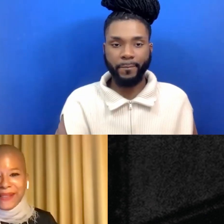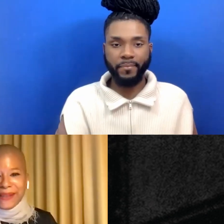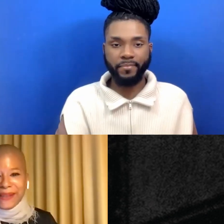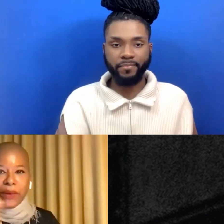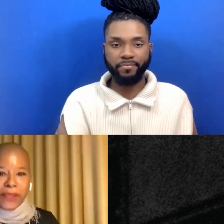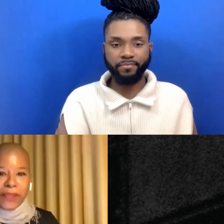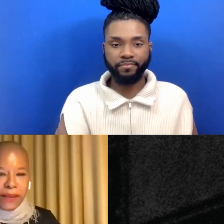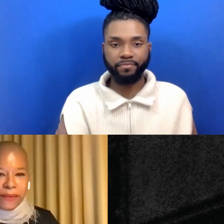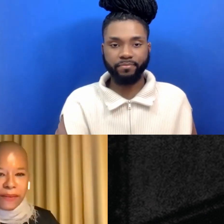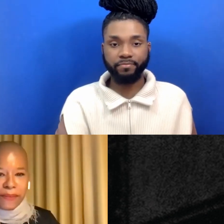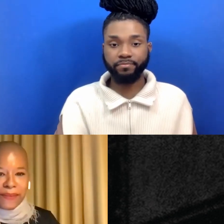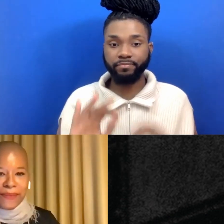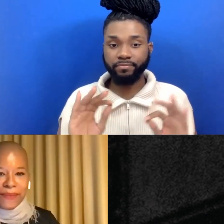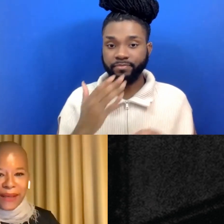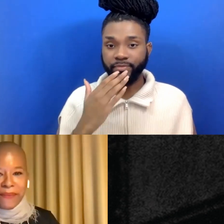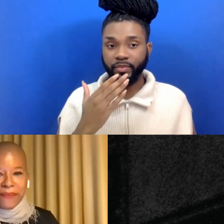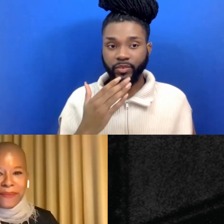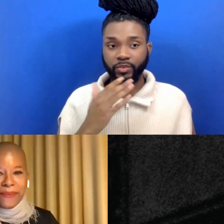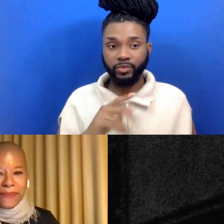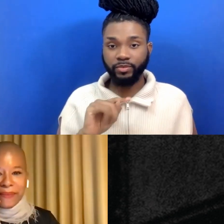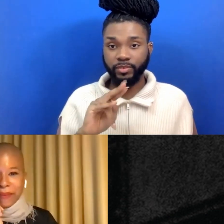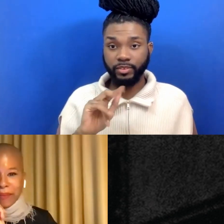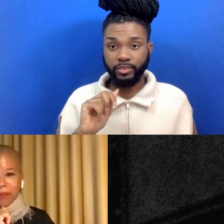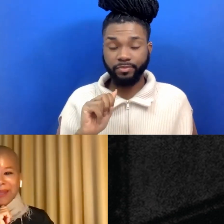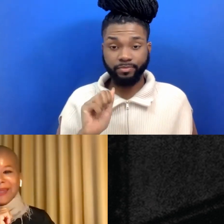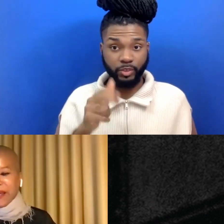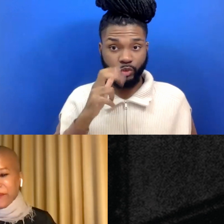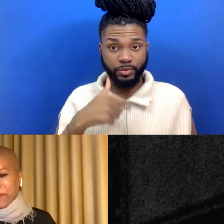Thank you, Tina. Can you all hear me? Yes.